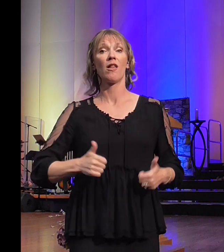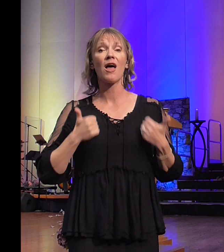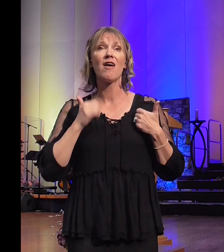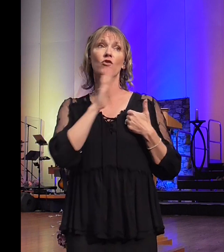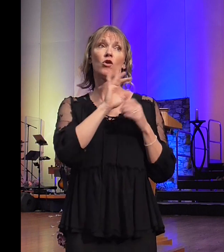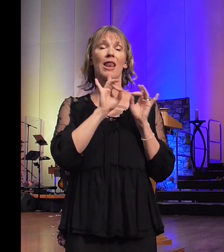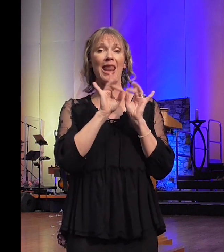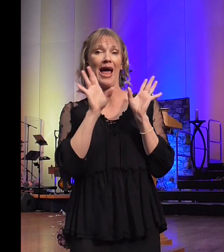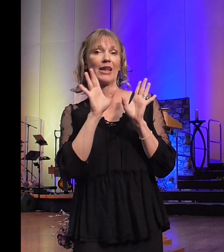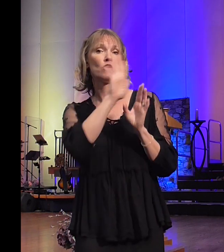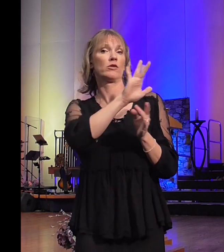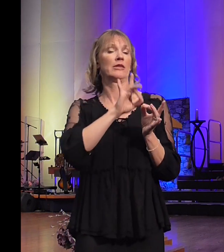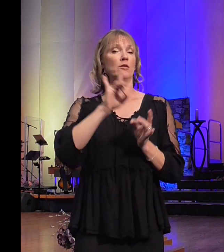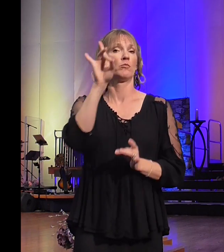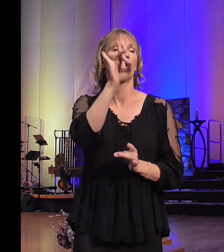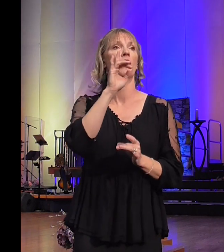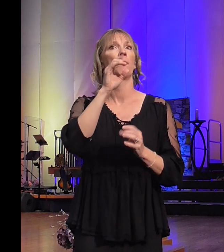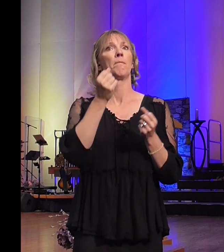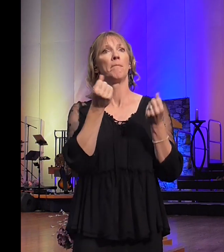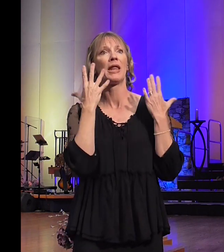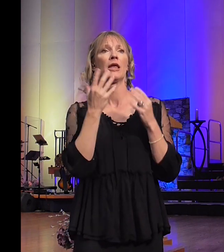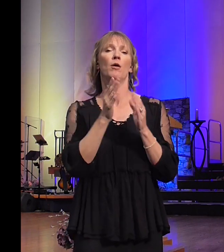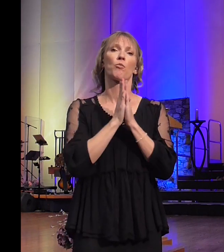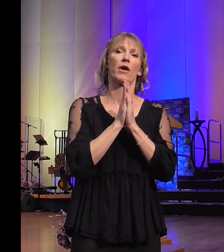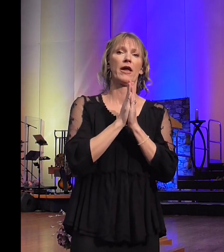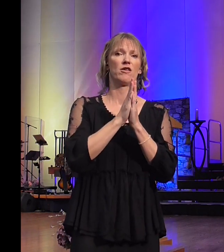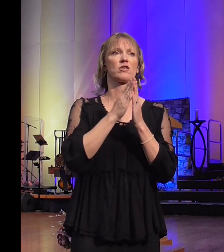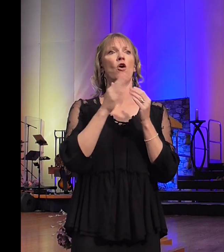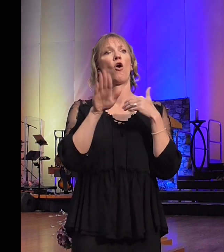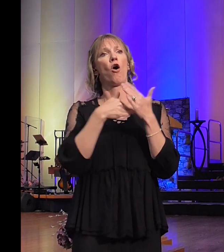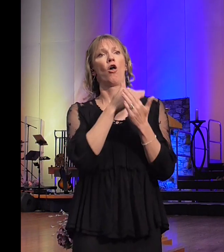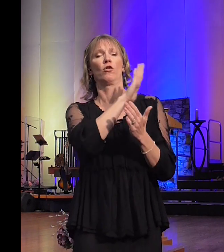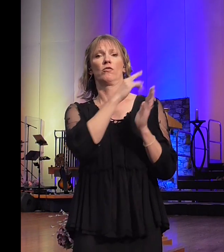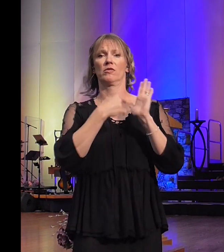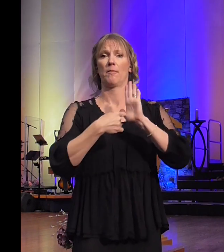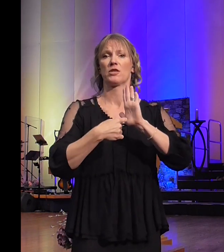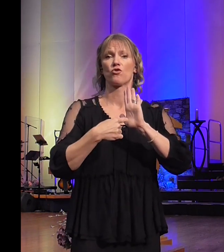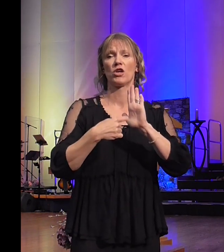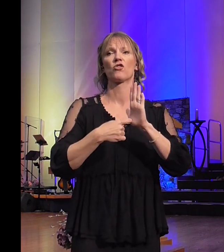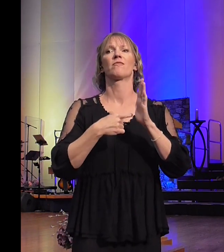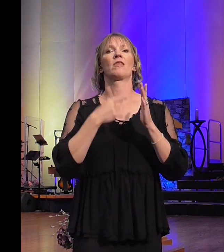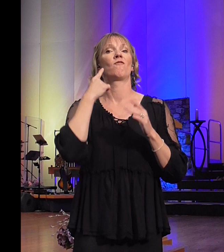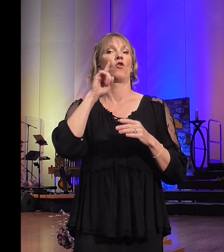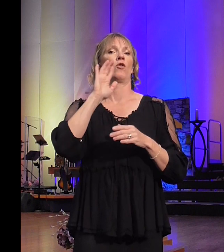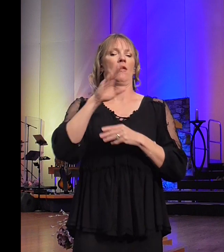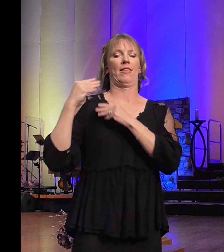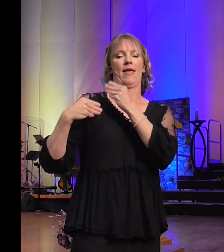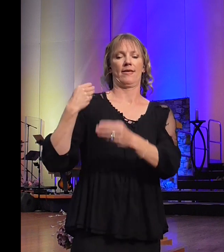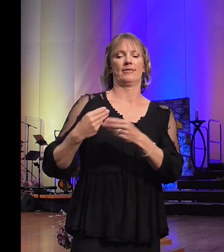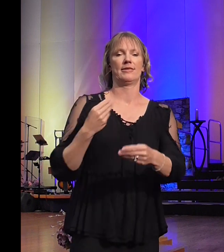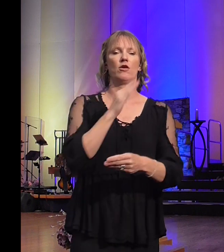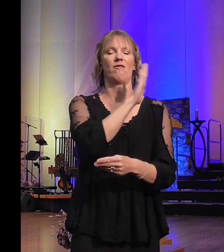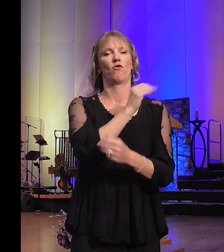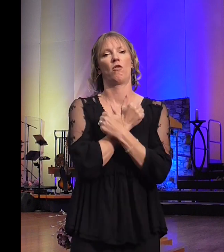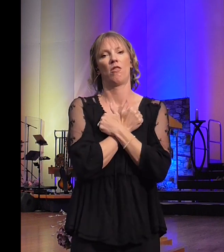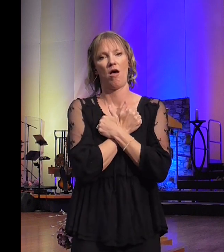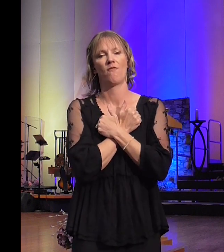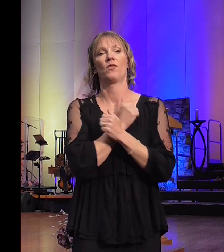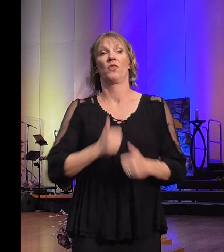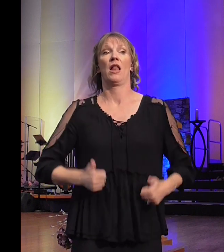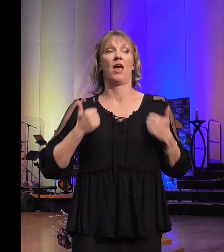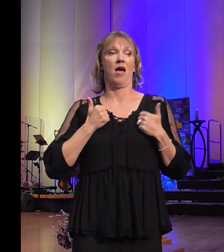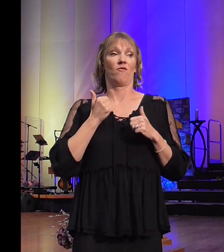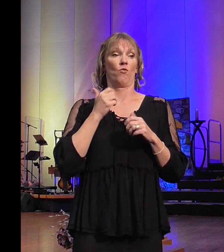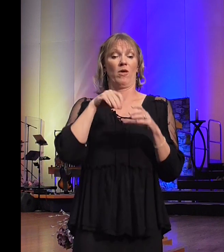her spirit, for all those prayers given, for all those demonstrations had, and for the legacy of her love in the life of